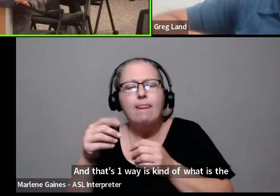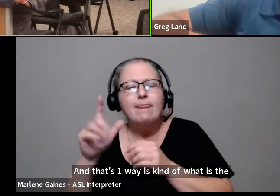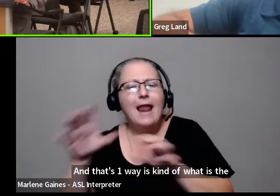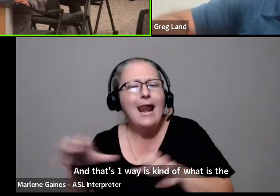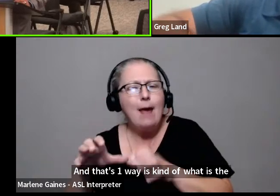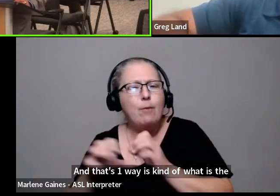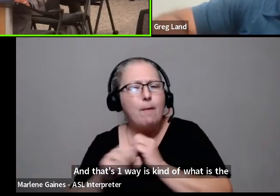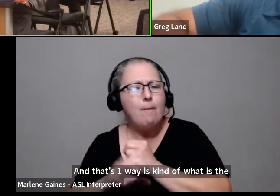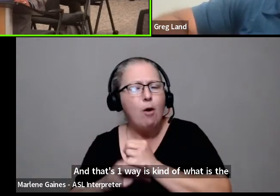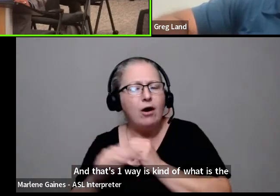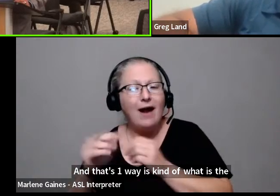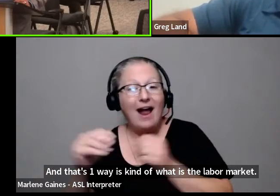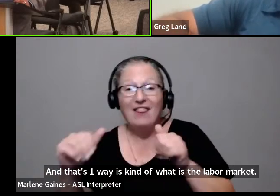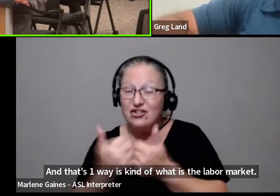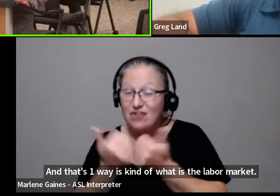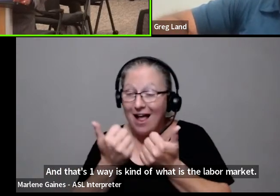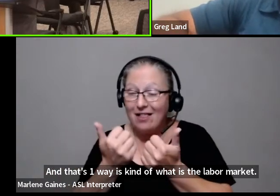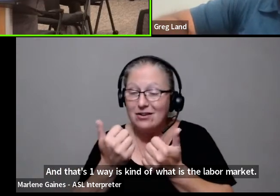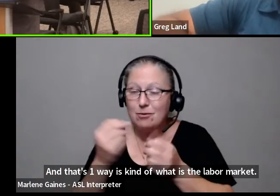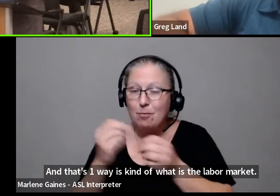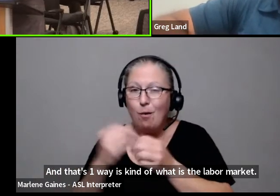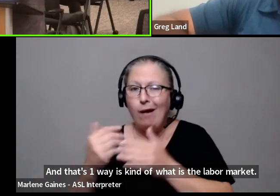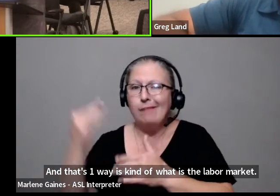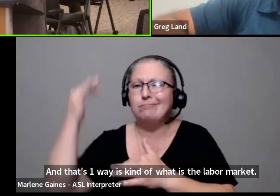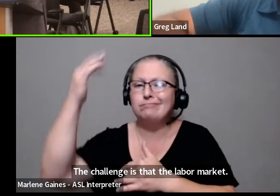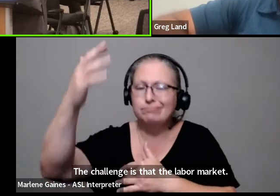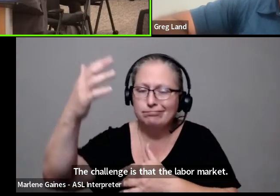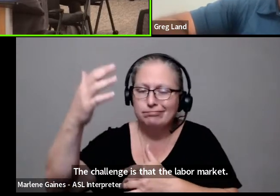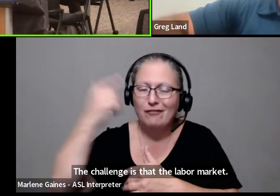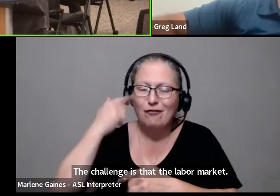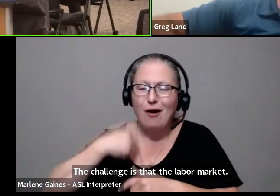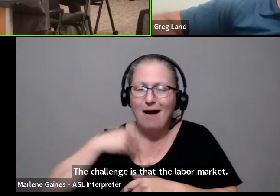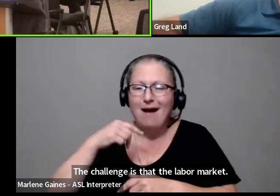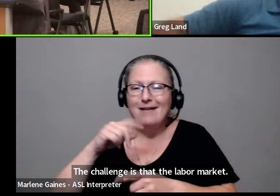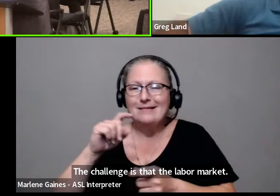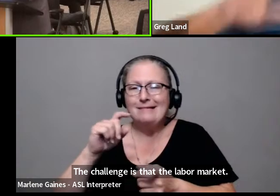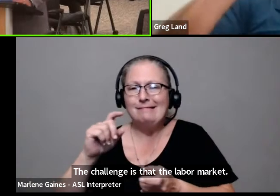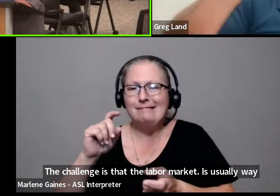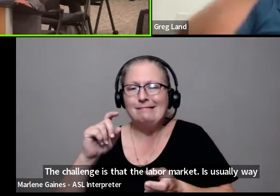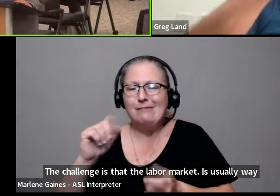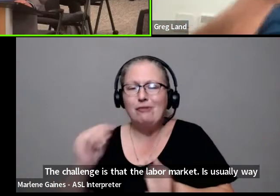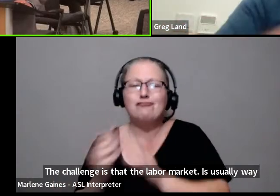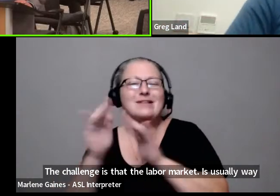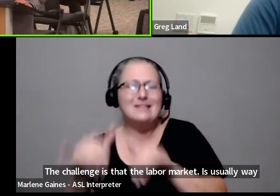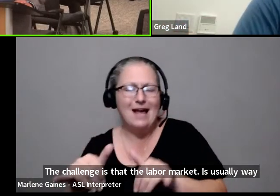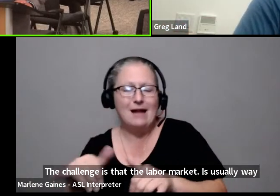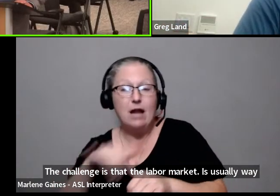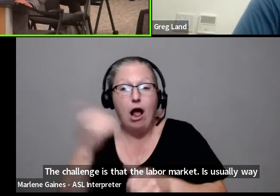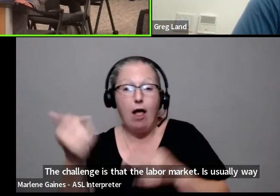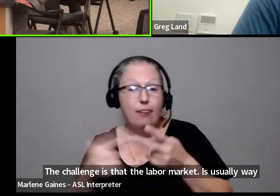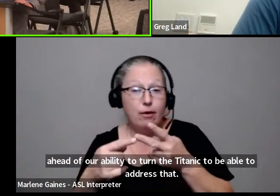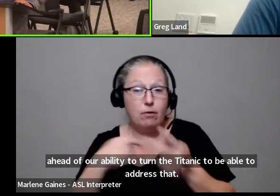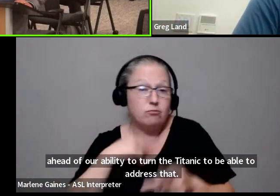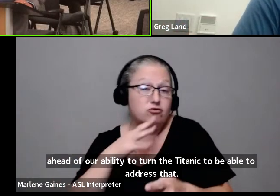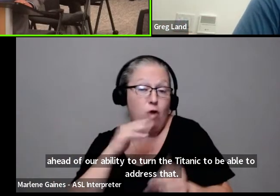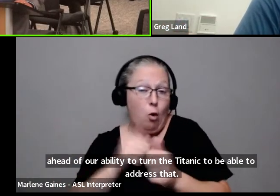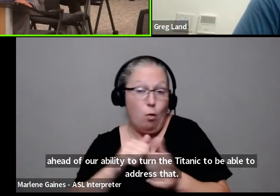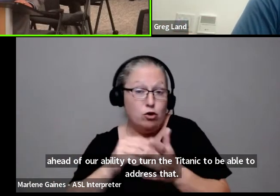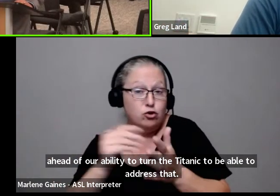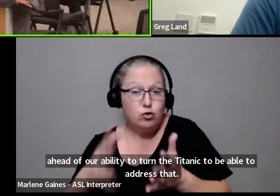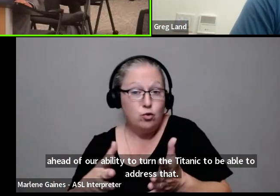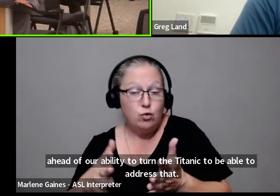market is usually way ahead of our ability to turn the Titanic to be able to address that. So the other way is we speak to students, right? We